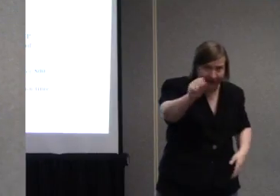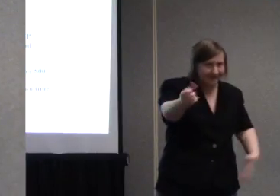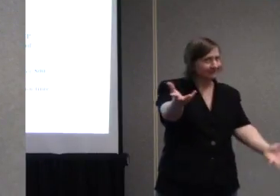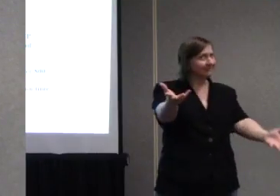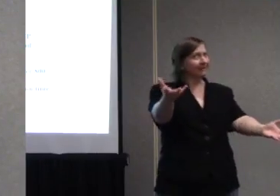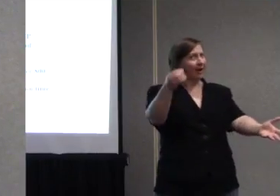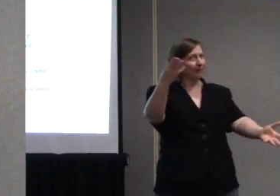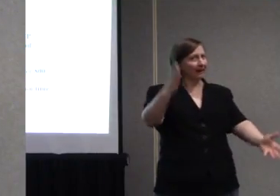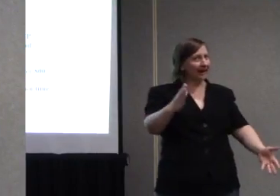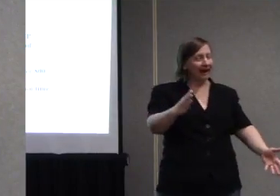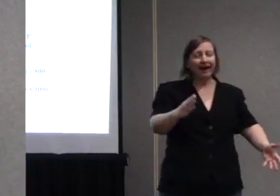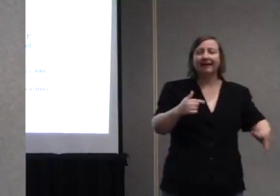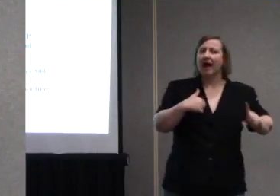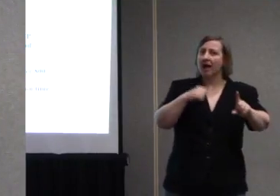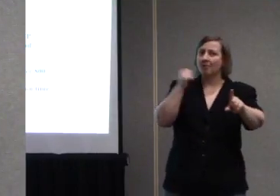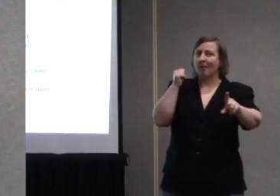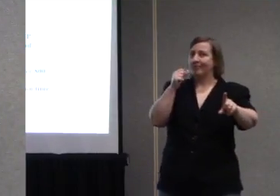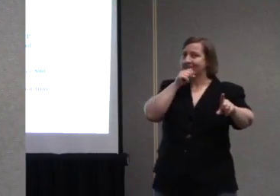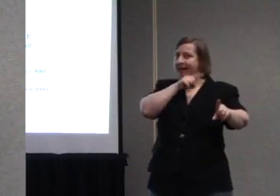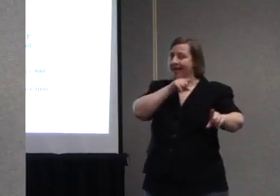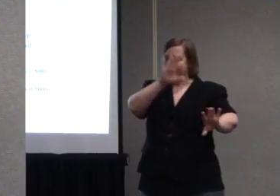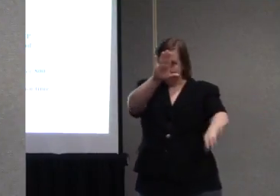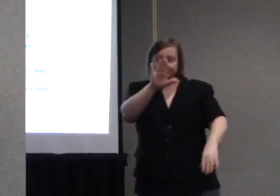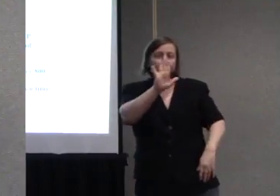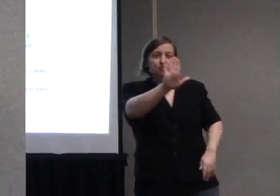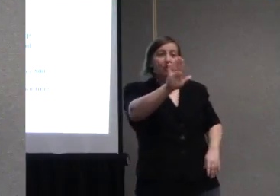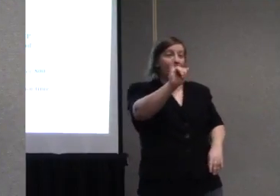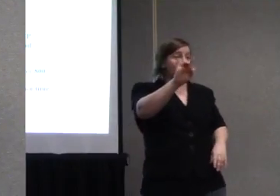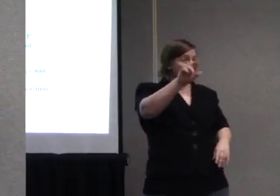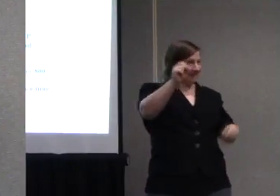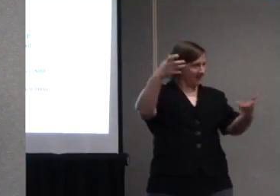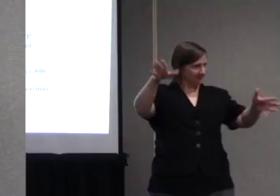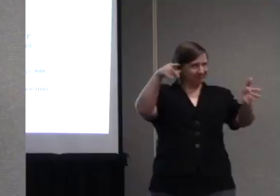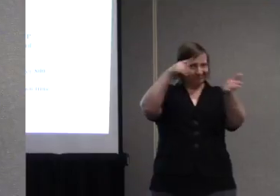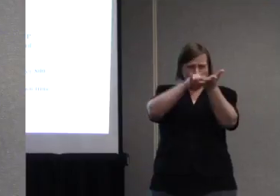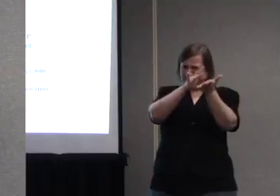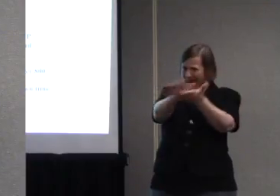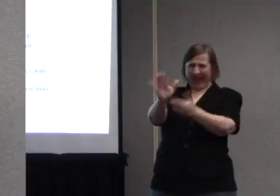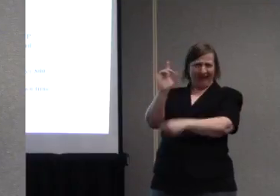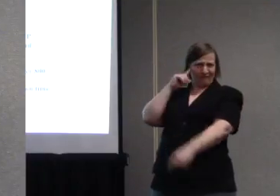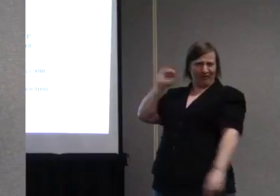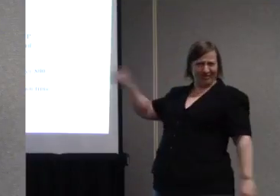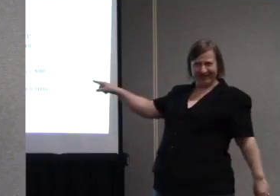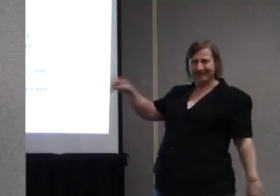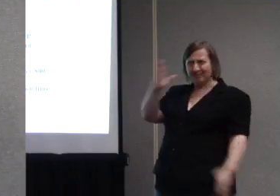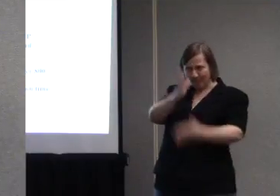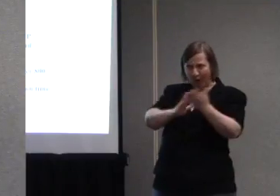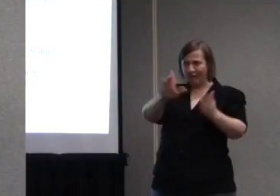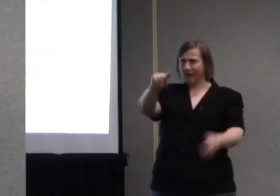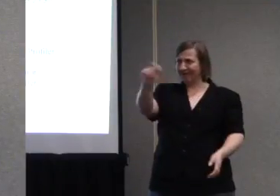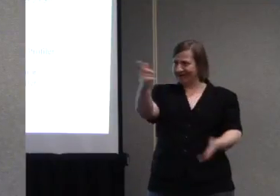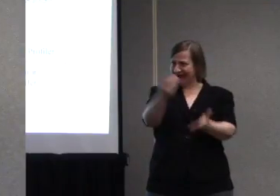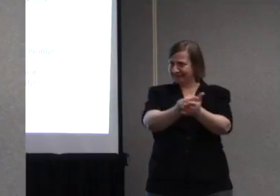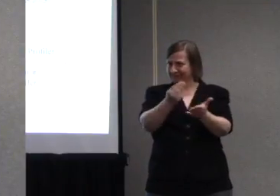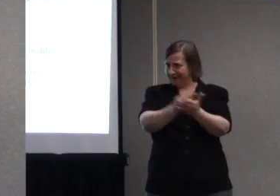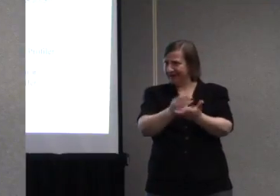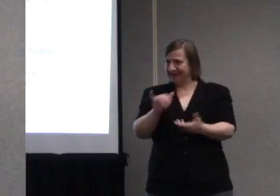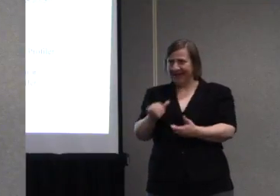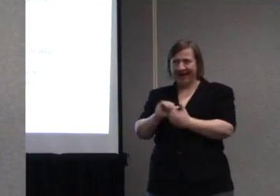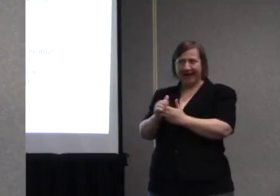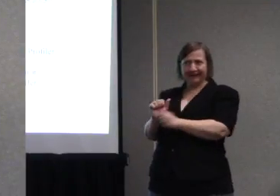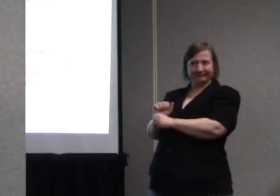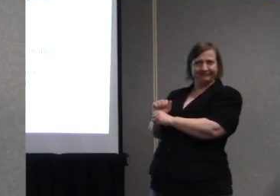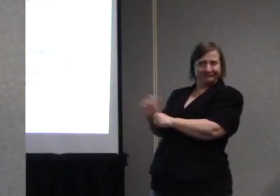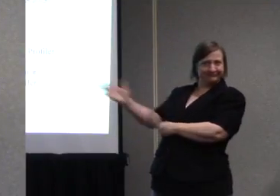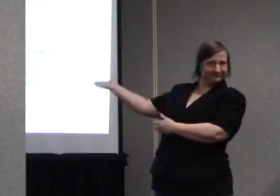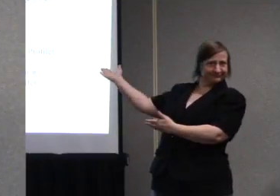don't pay income tax? Oh my God. I'm not going to tell. But your income tax has already paid for this. It's part of your